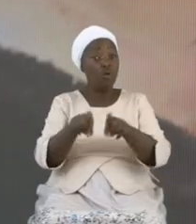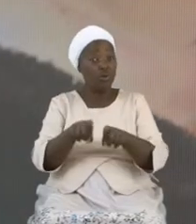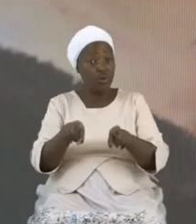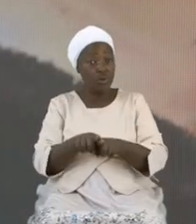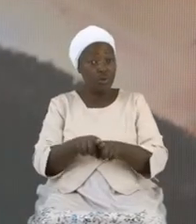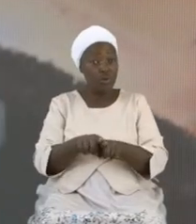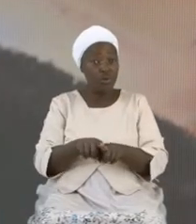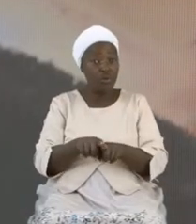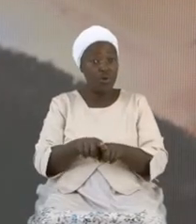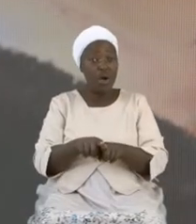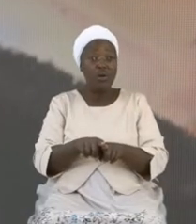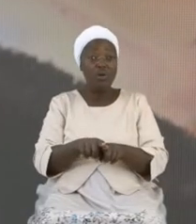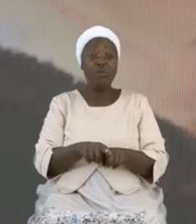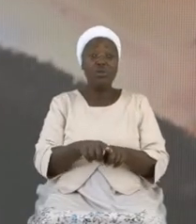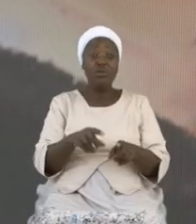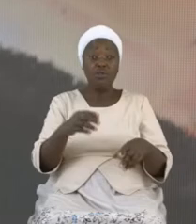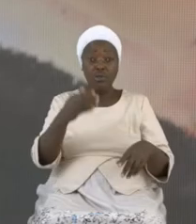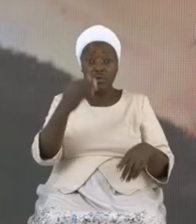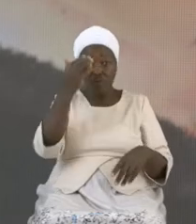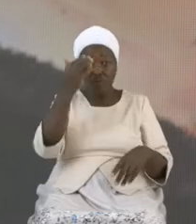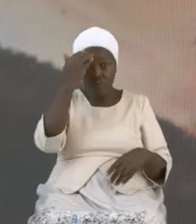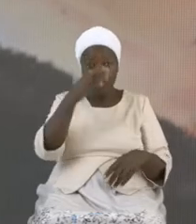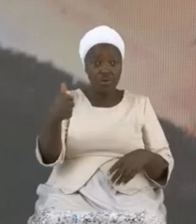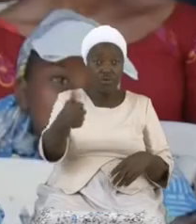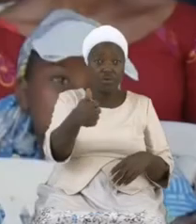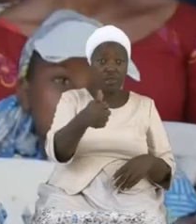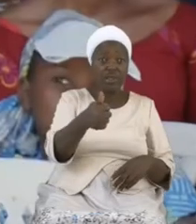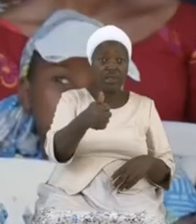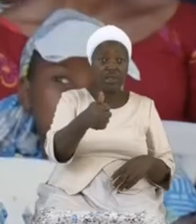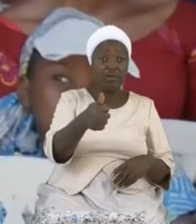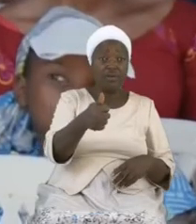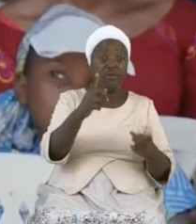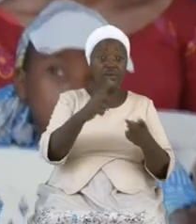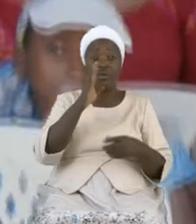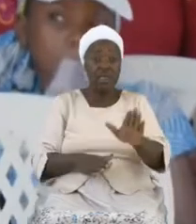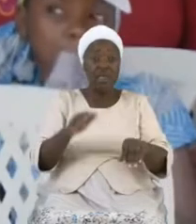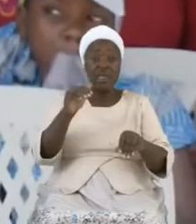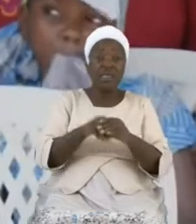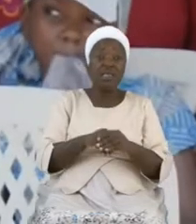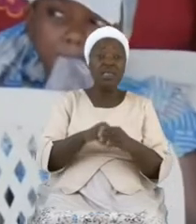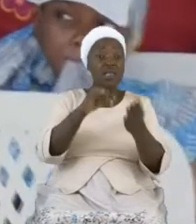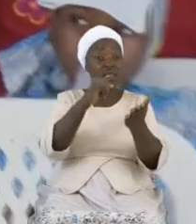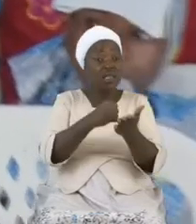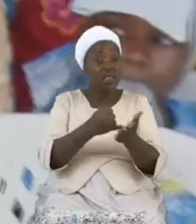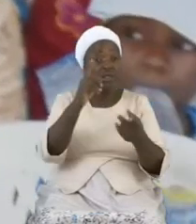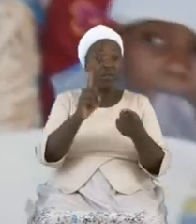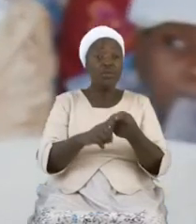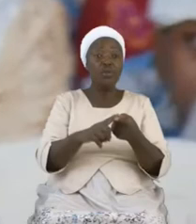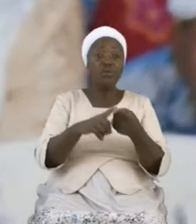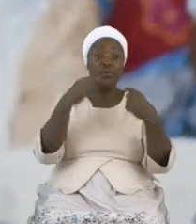also yourselves to be dead indeed unto sin,